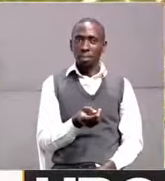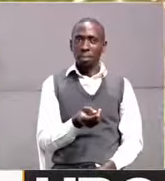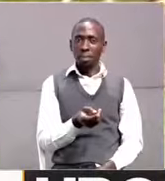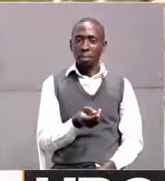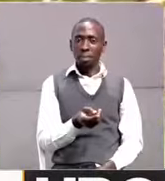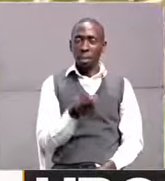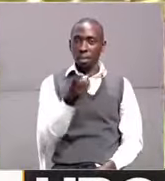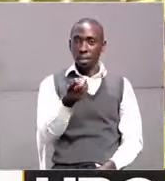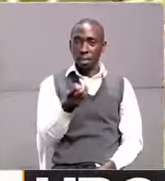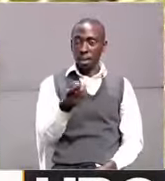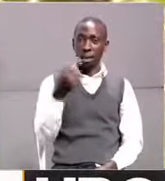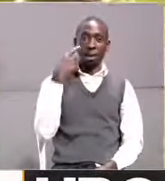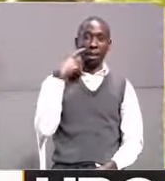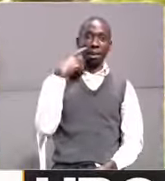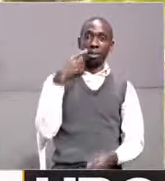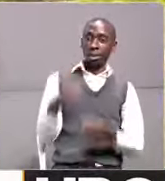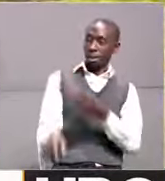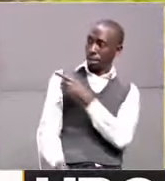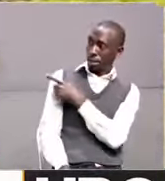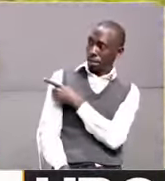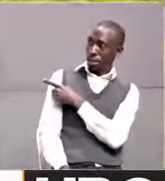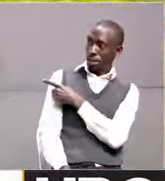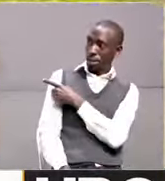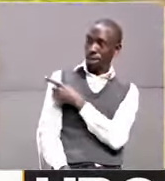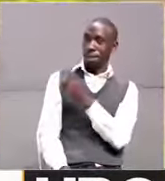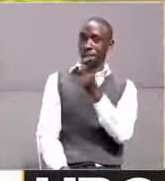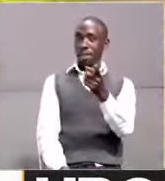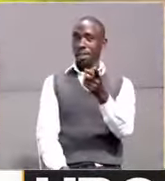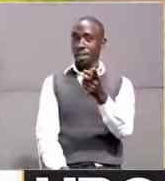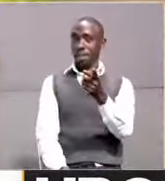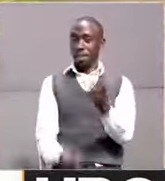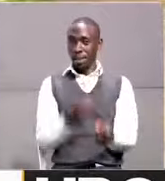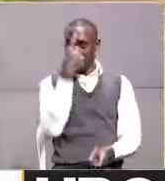That is, you can see them there. Those are the Ankore cows.